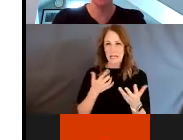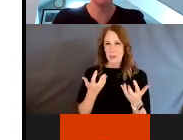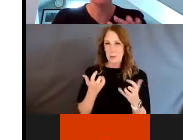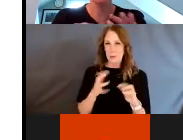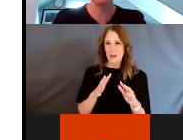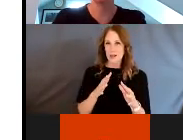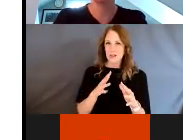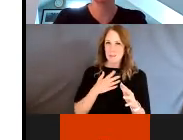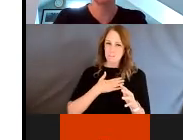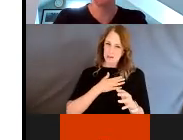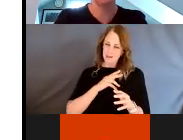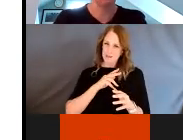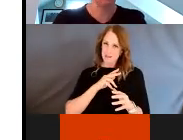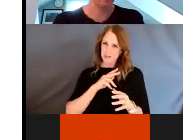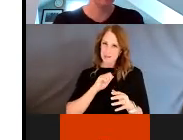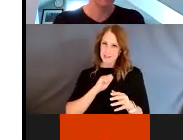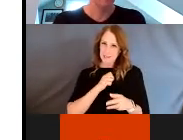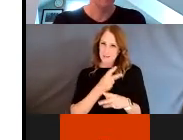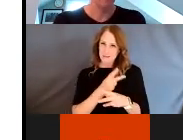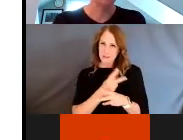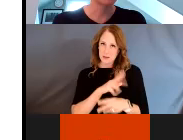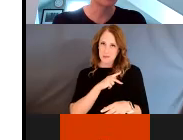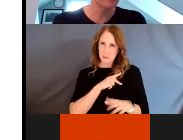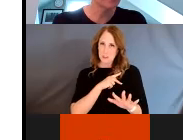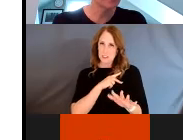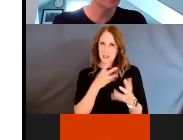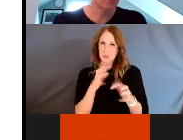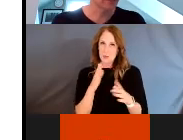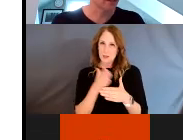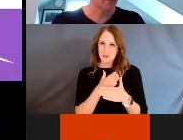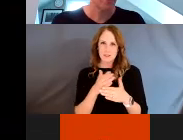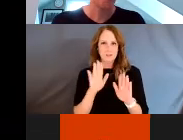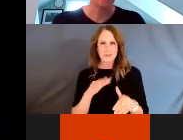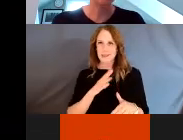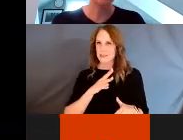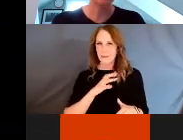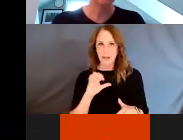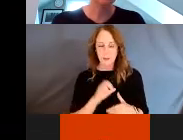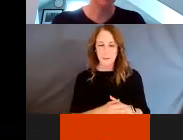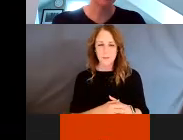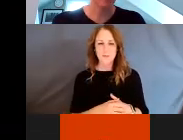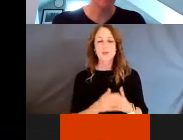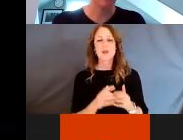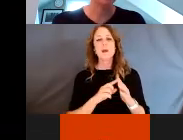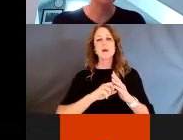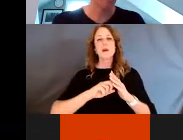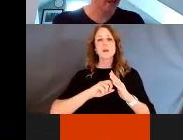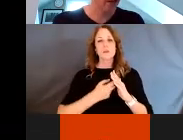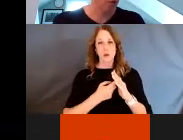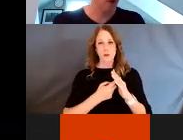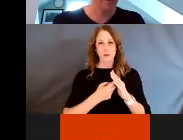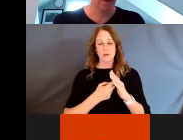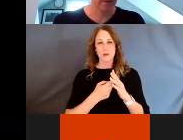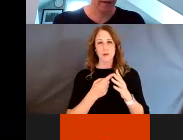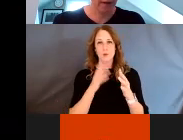to yourself, that's also totally fine. So let's get started by really talking about and